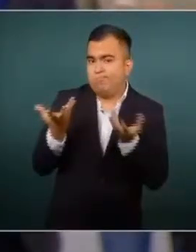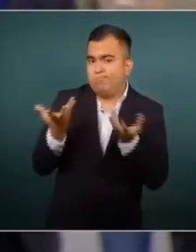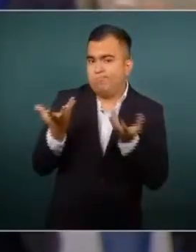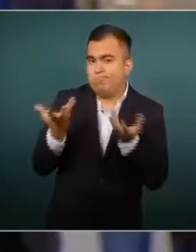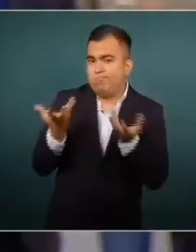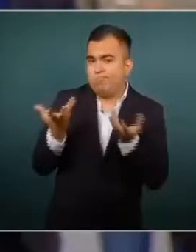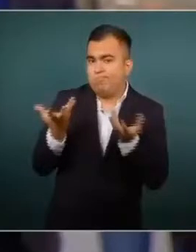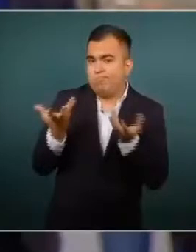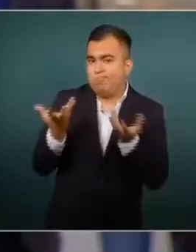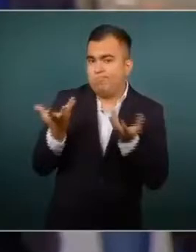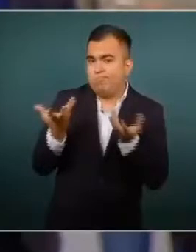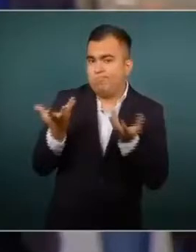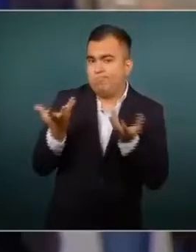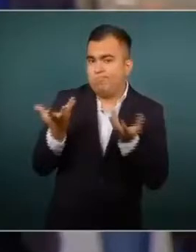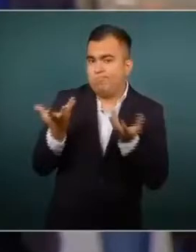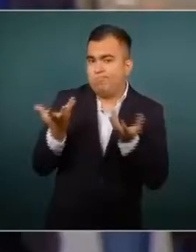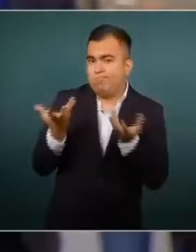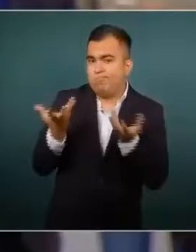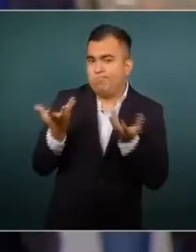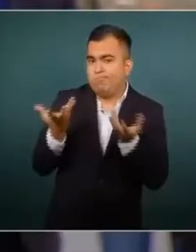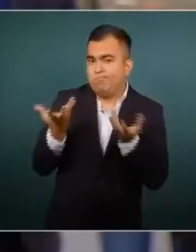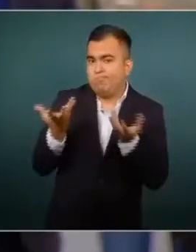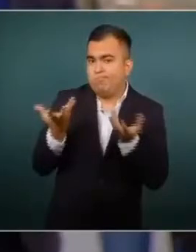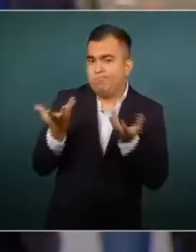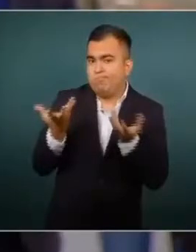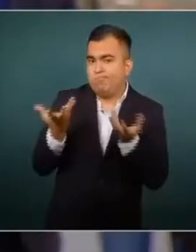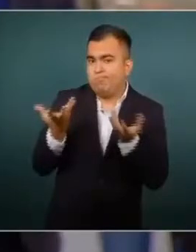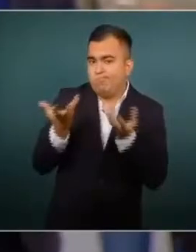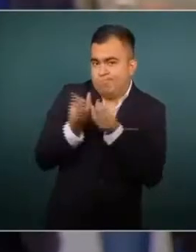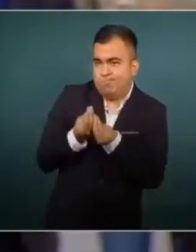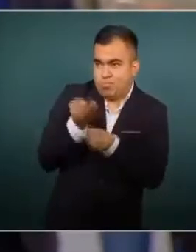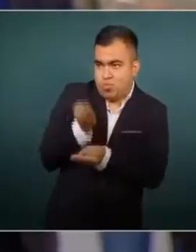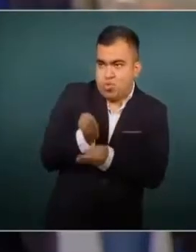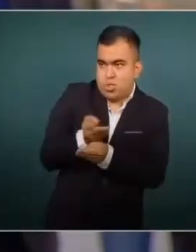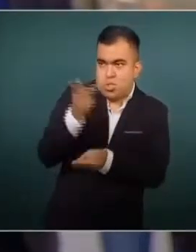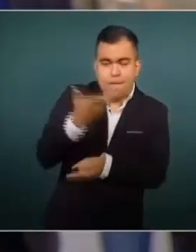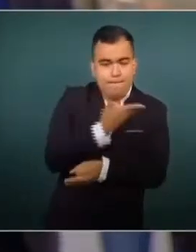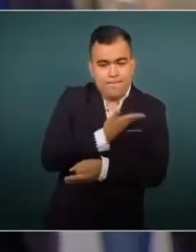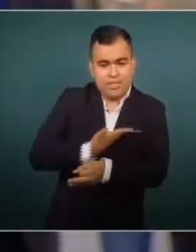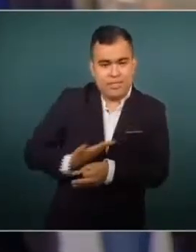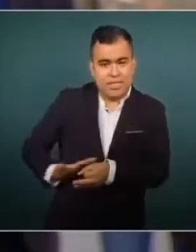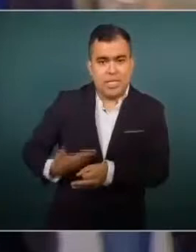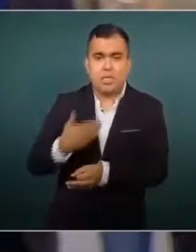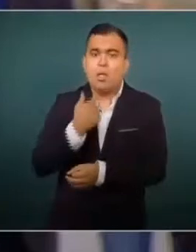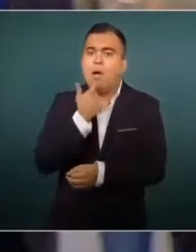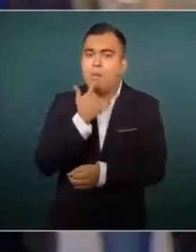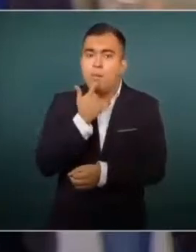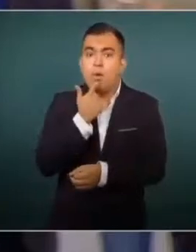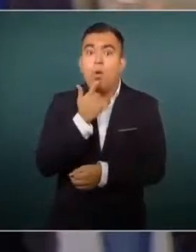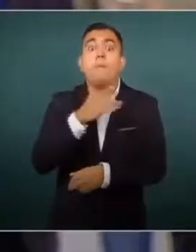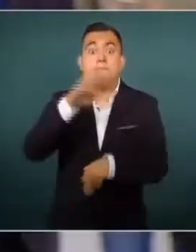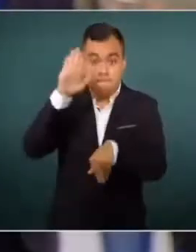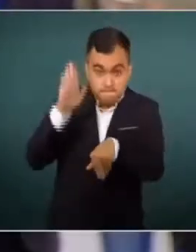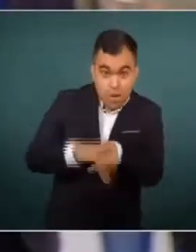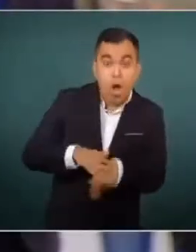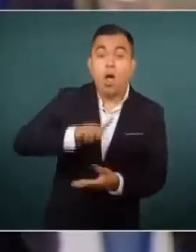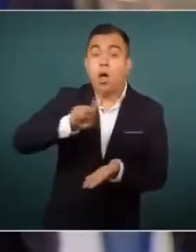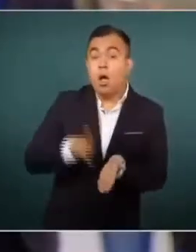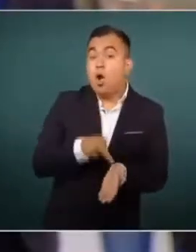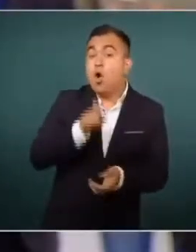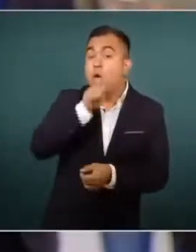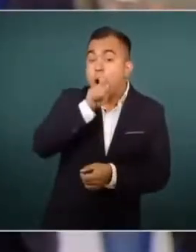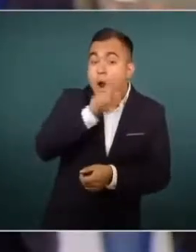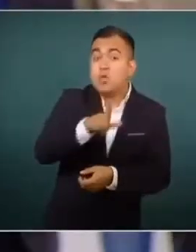word now that we're sitting here in front of President Obrador Obrador, de no endeudar más al gobierno